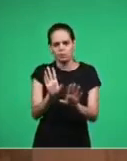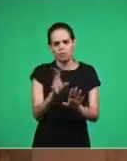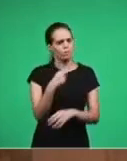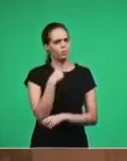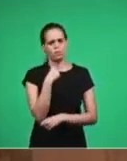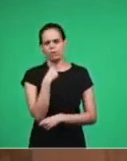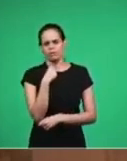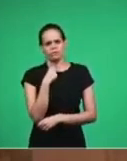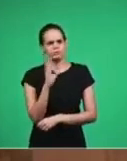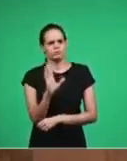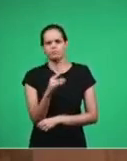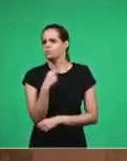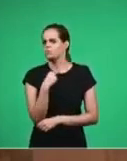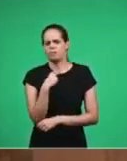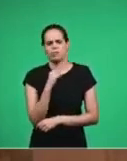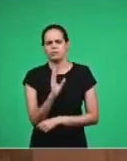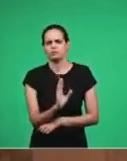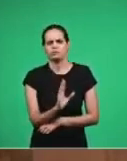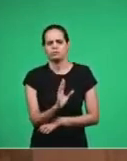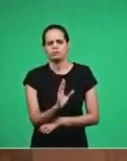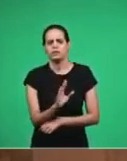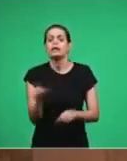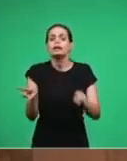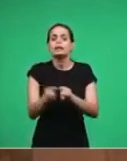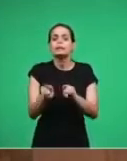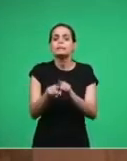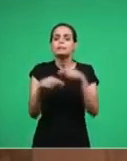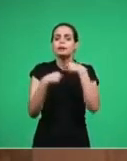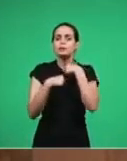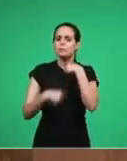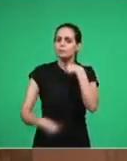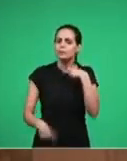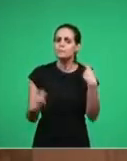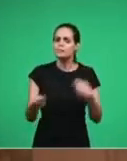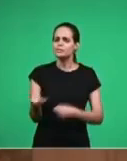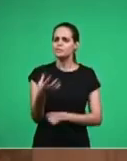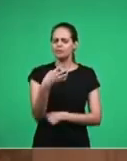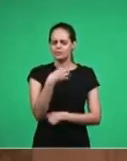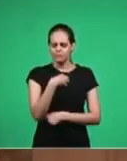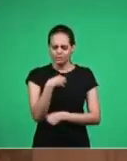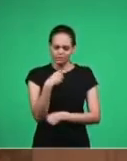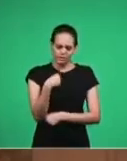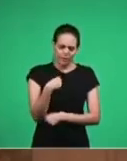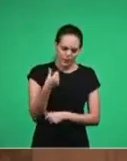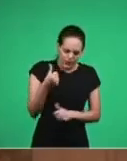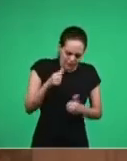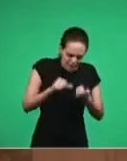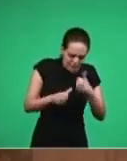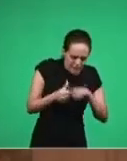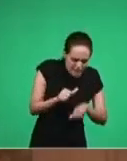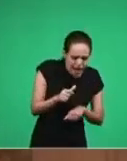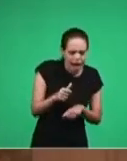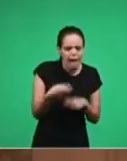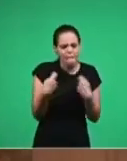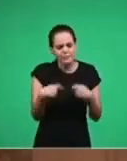And this type of stuff is not going to be permitted in our ministries, in our governments.